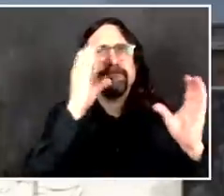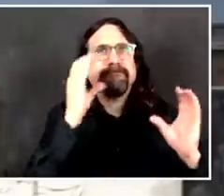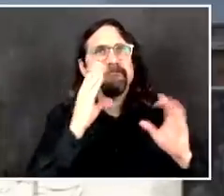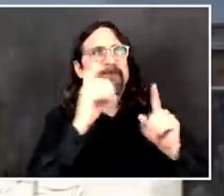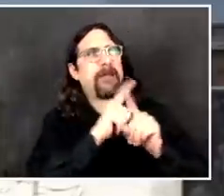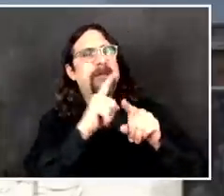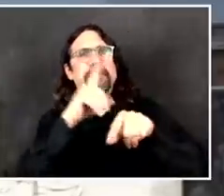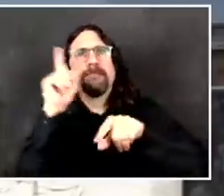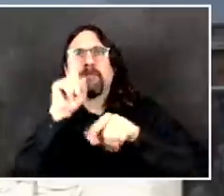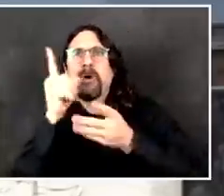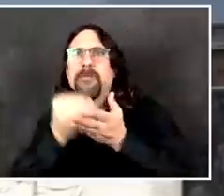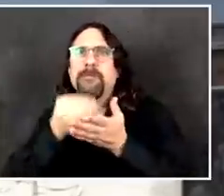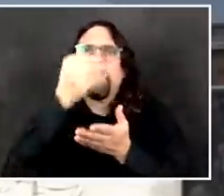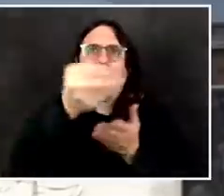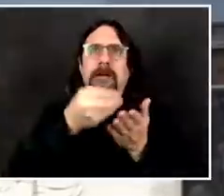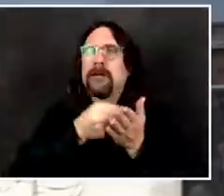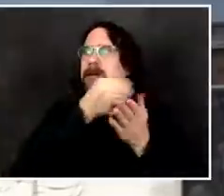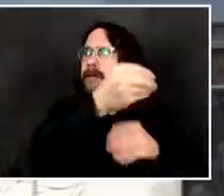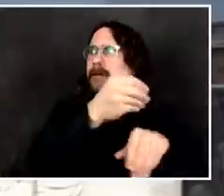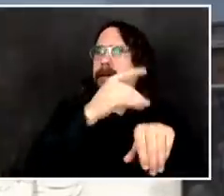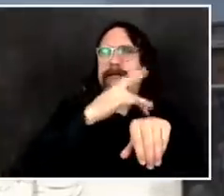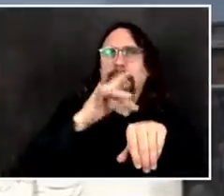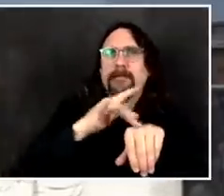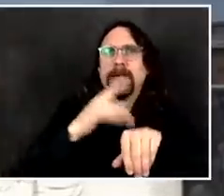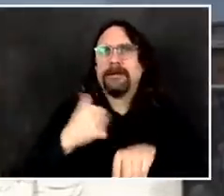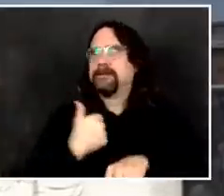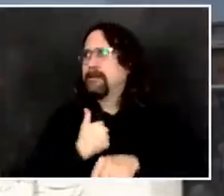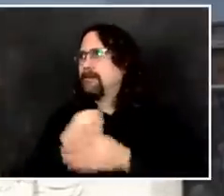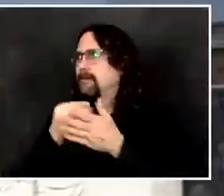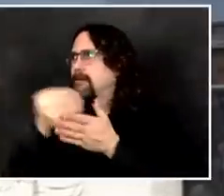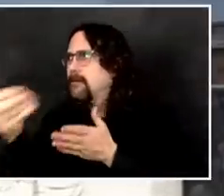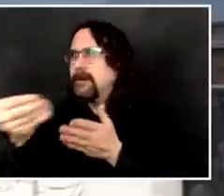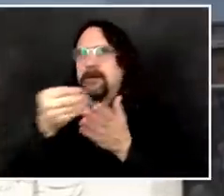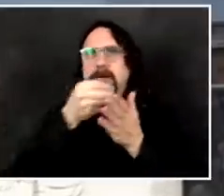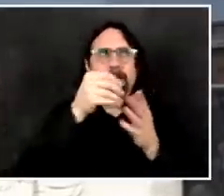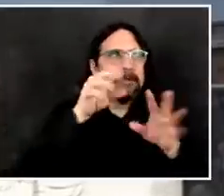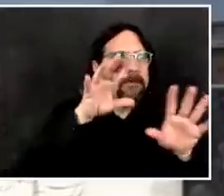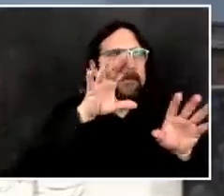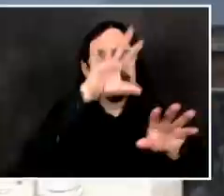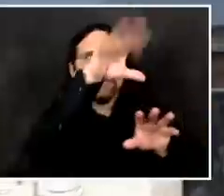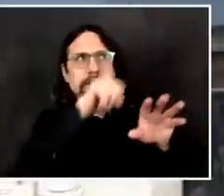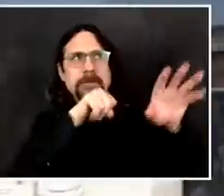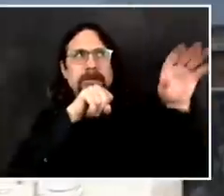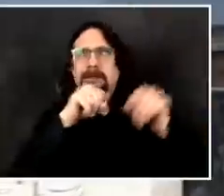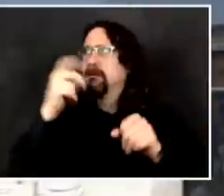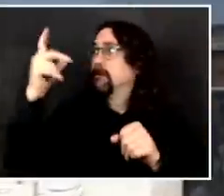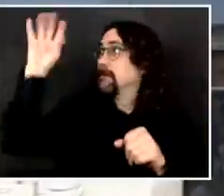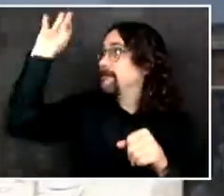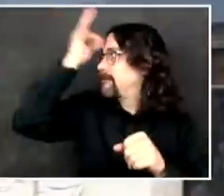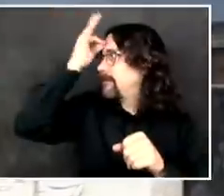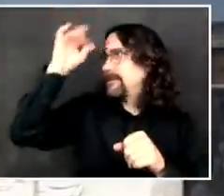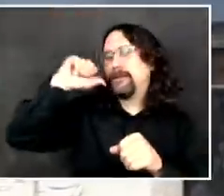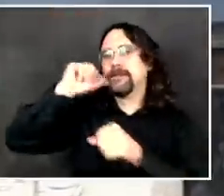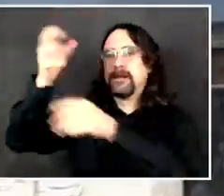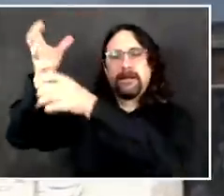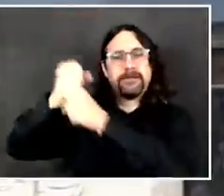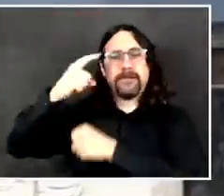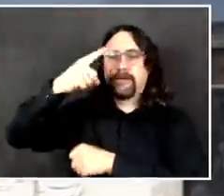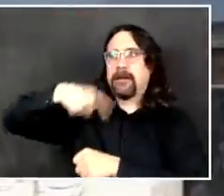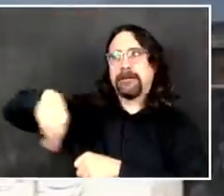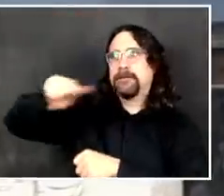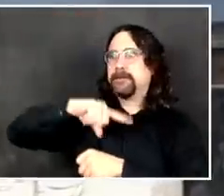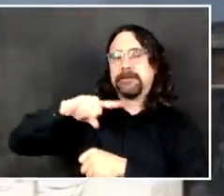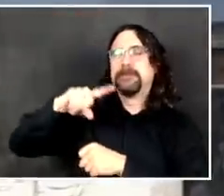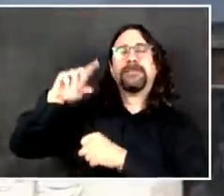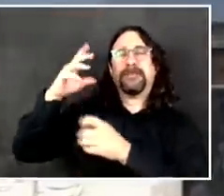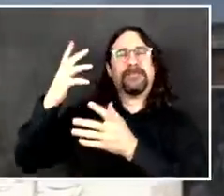limits to a globalized world. We were all told how many things would come from globalization that in theory were going to help us. We're starting to